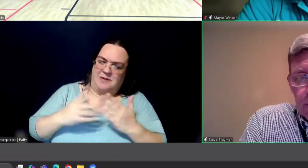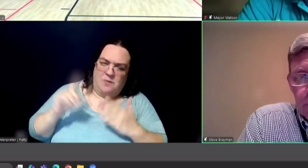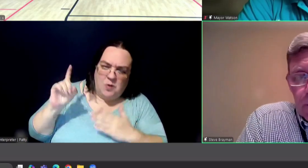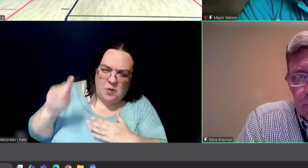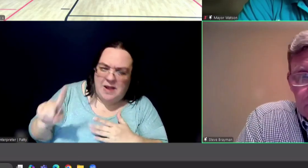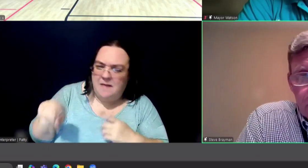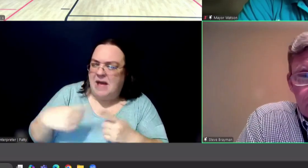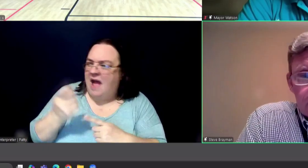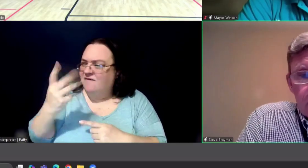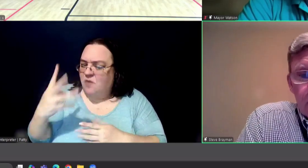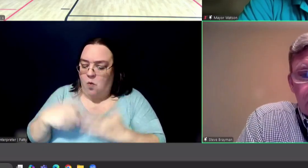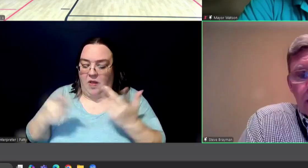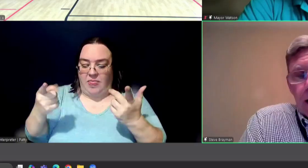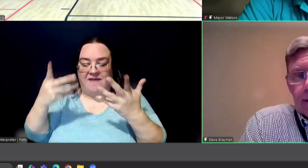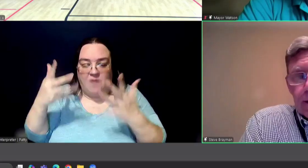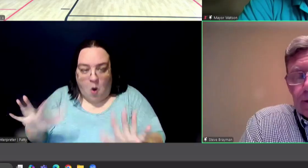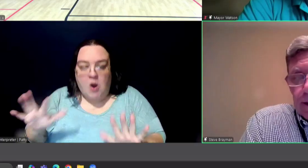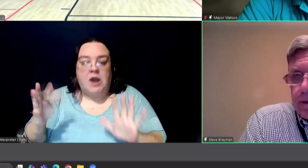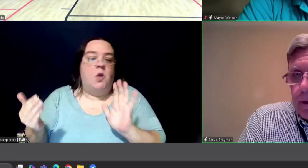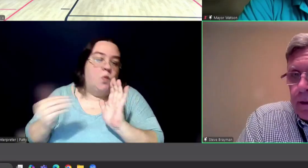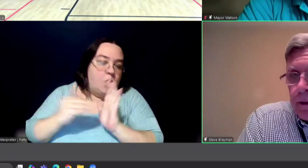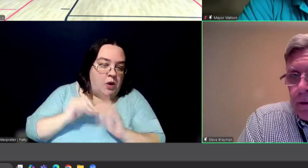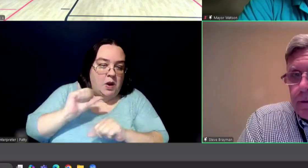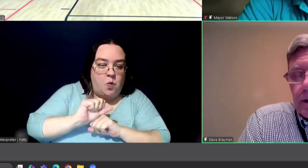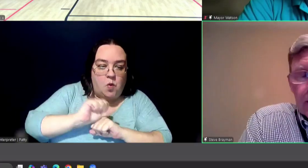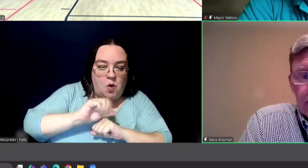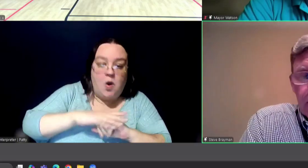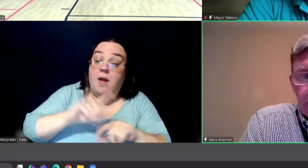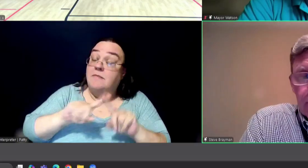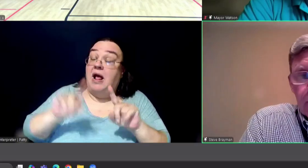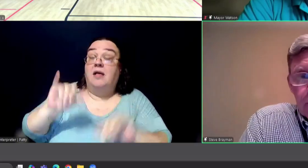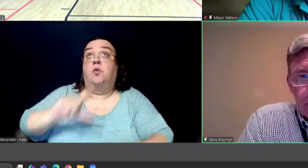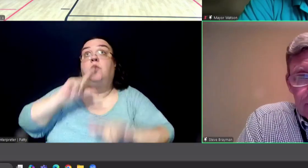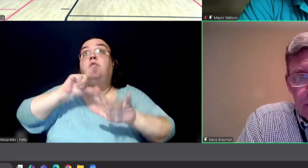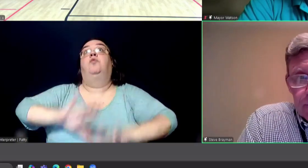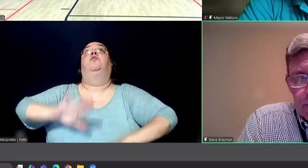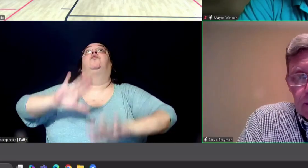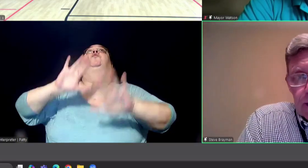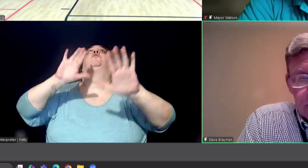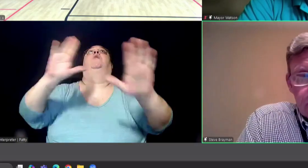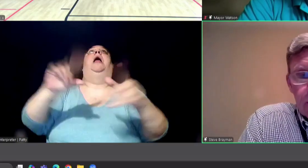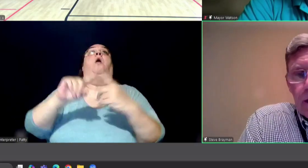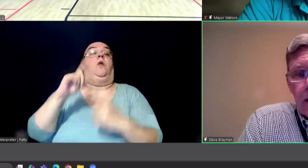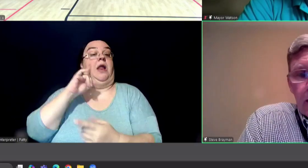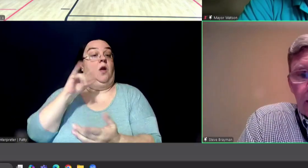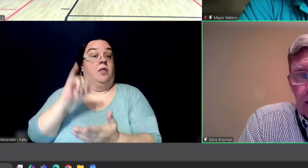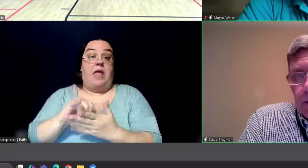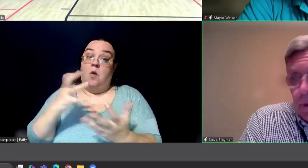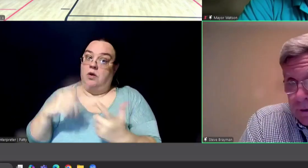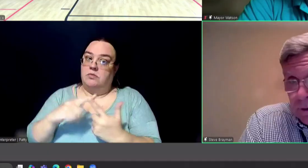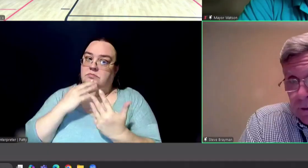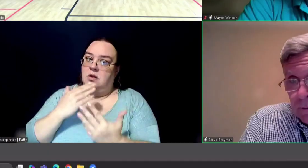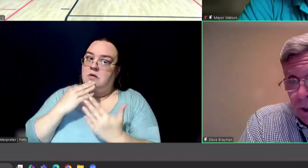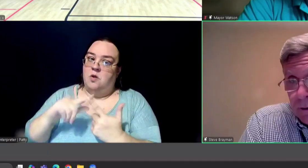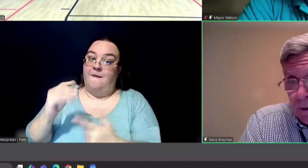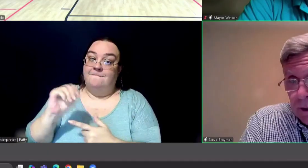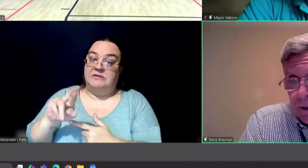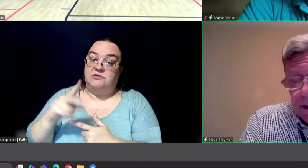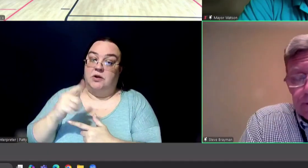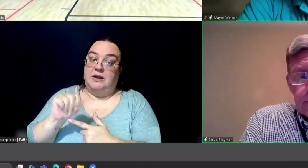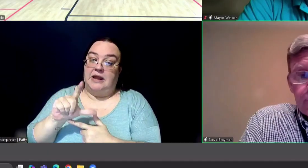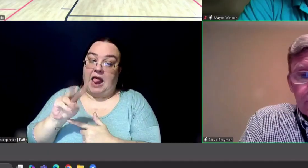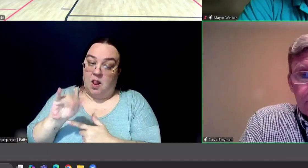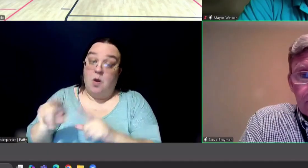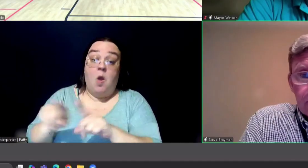they've already reworked, but I think that's great news, and I really want to thank Mr. Galloway and also the Mayor and